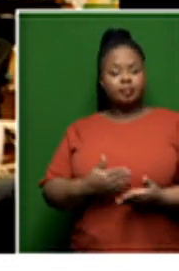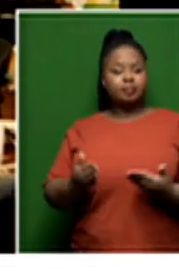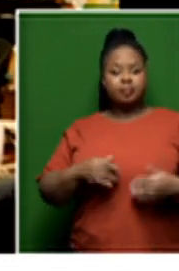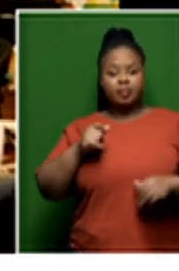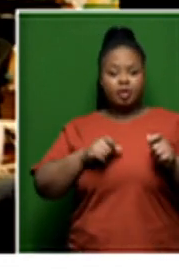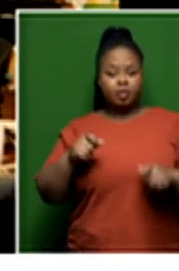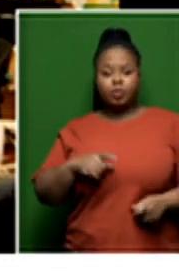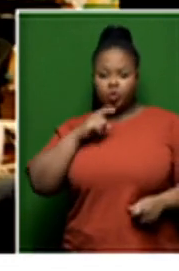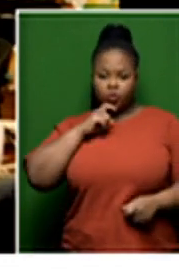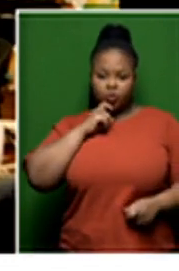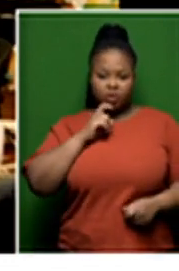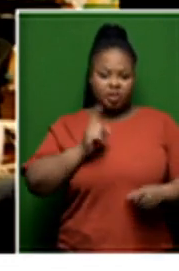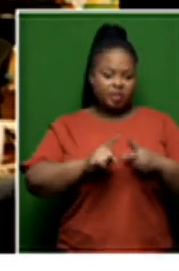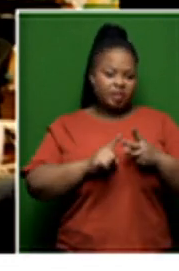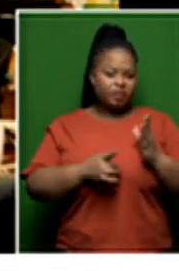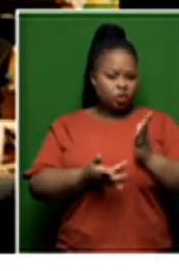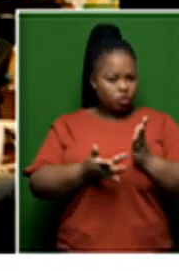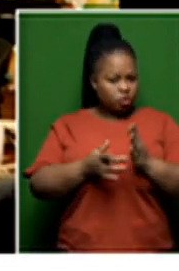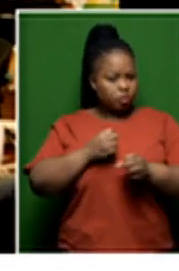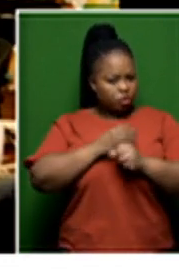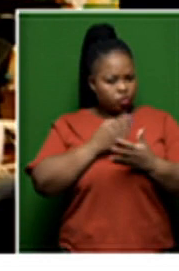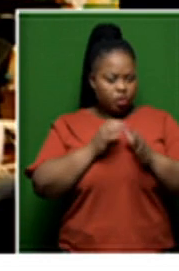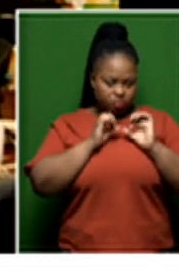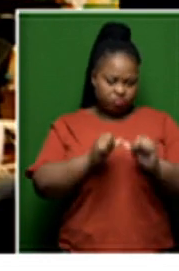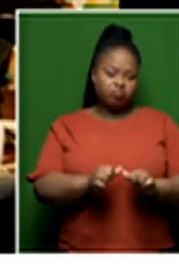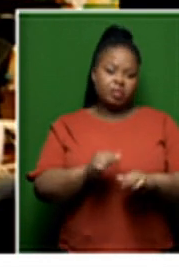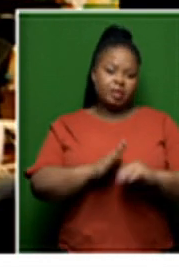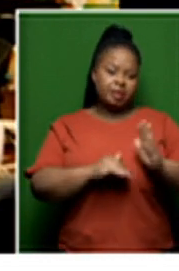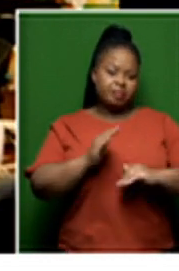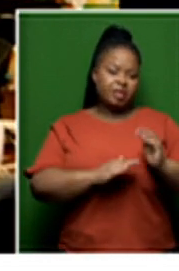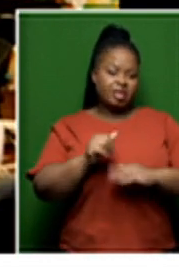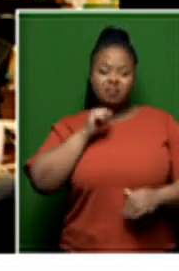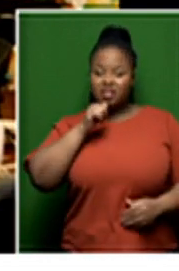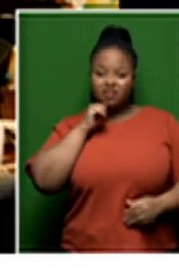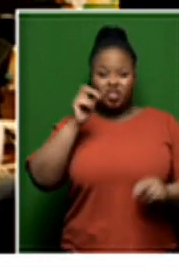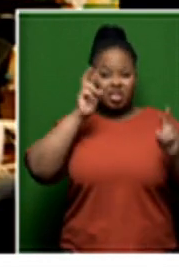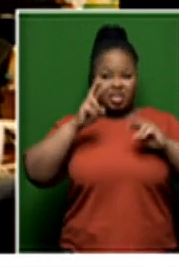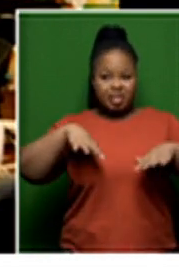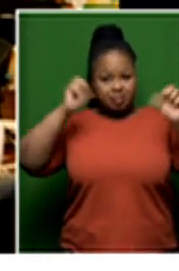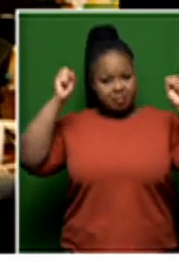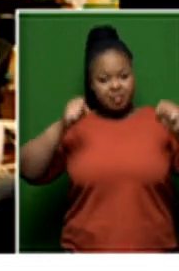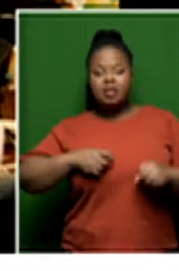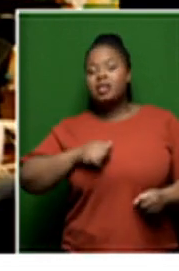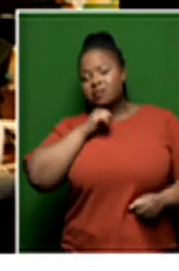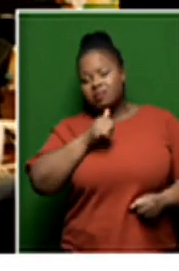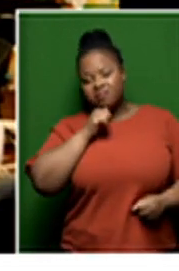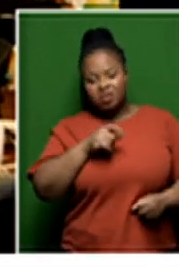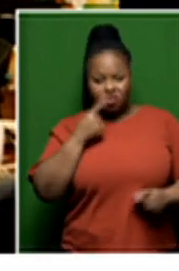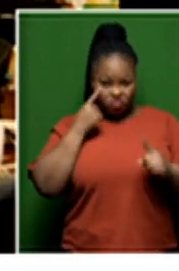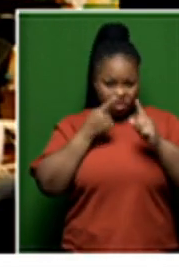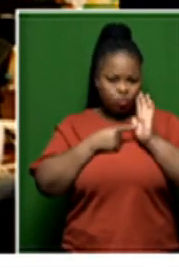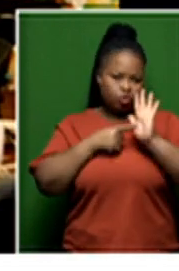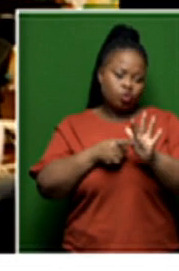people are using all sorts of technology to make sure that they continue building even when there's no light. So that is the sign of commitment